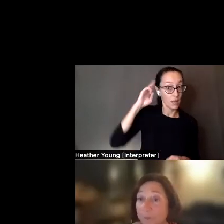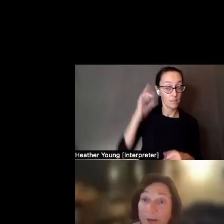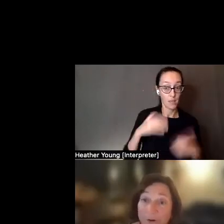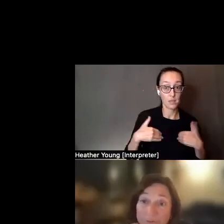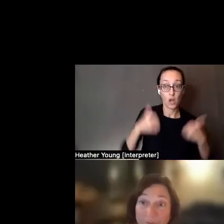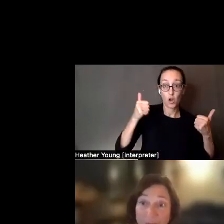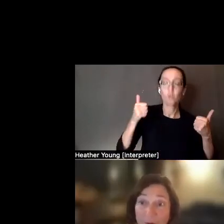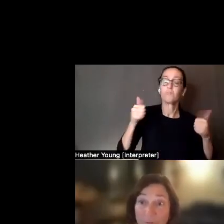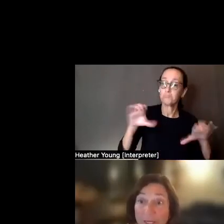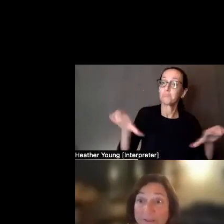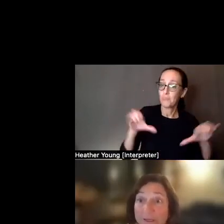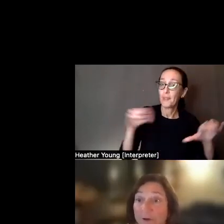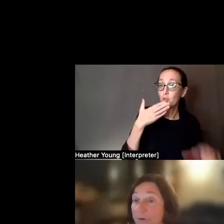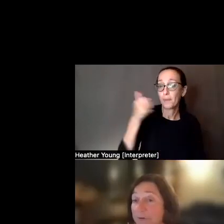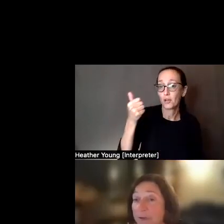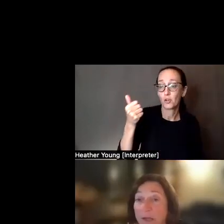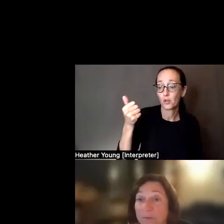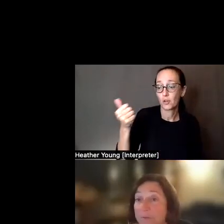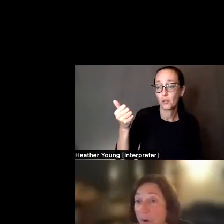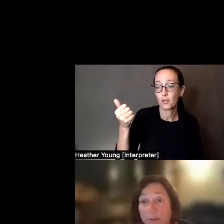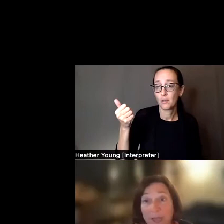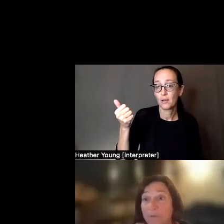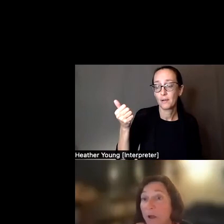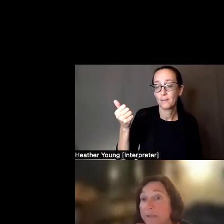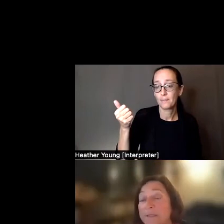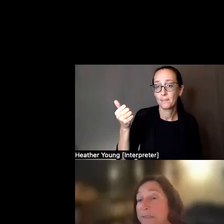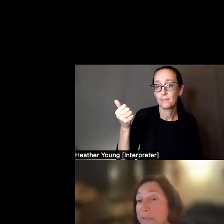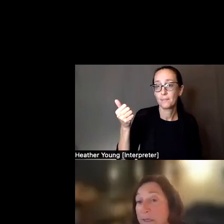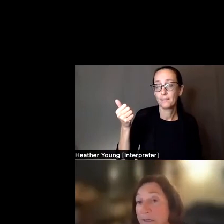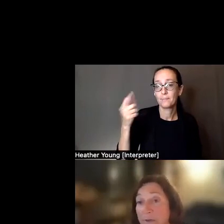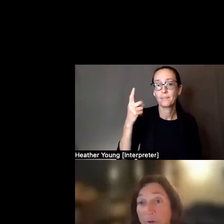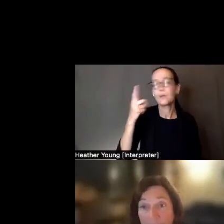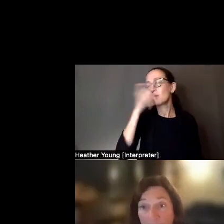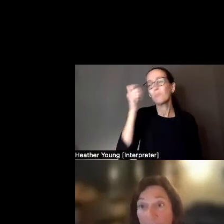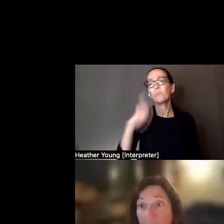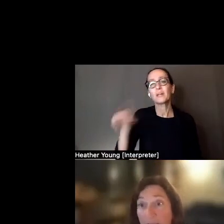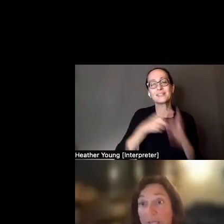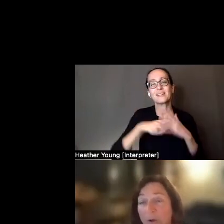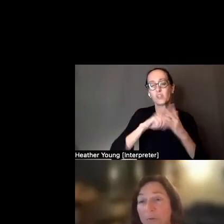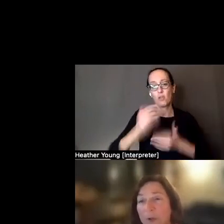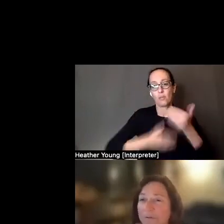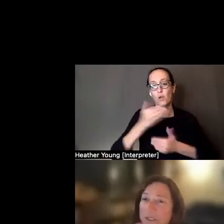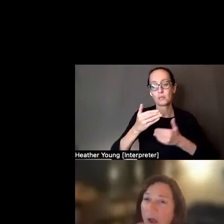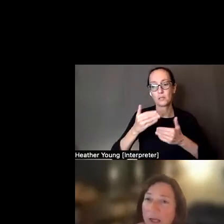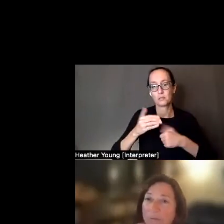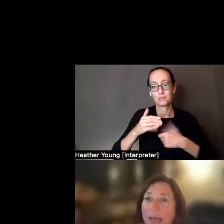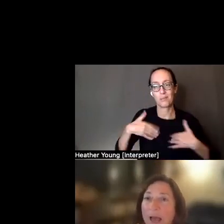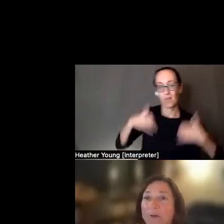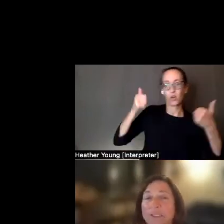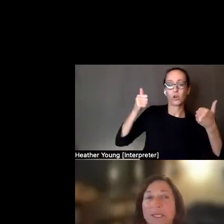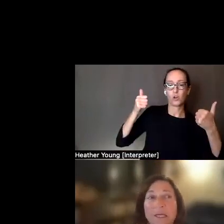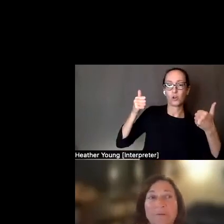do better, because they're starting that process earlier, and we often talk